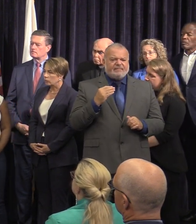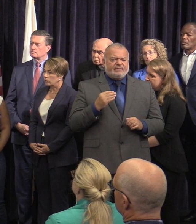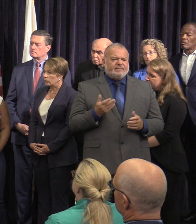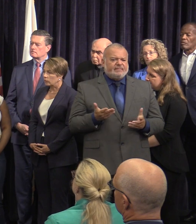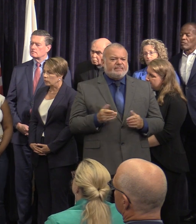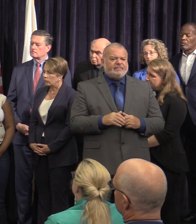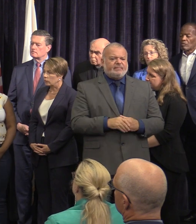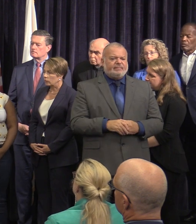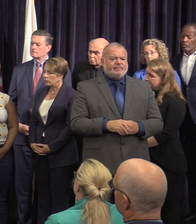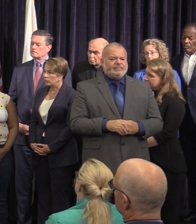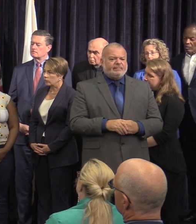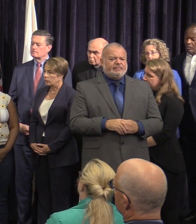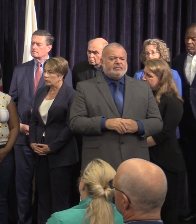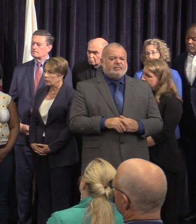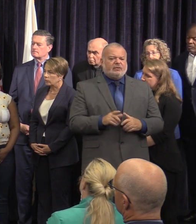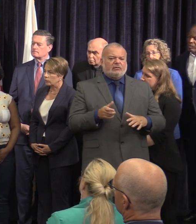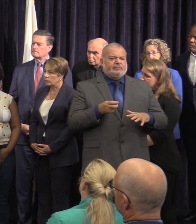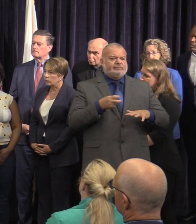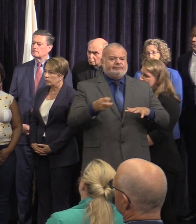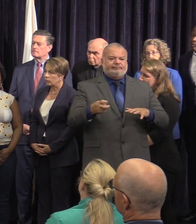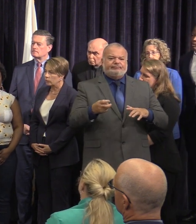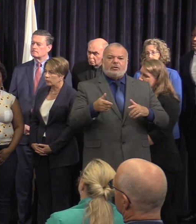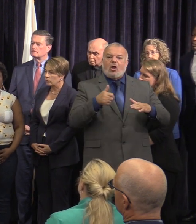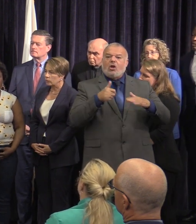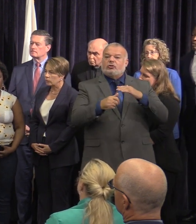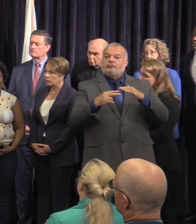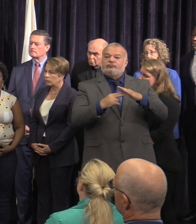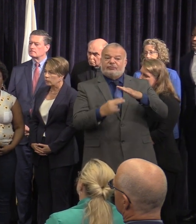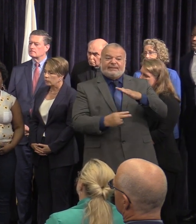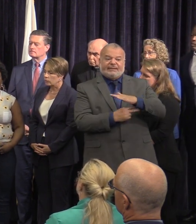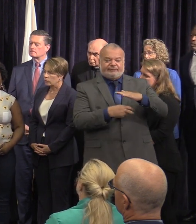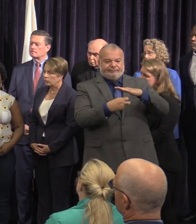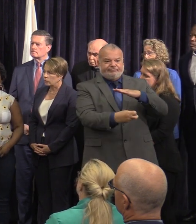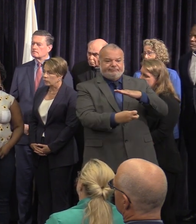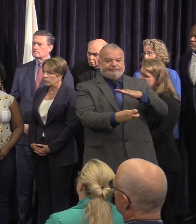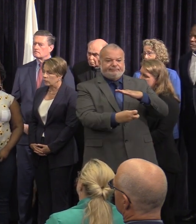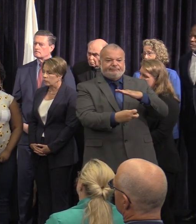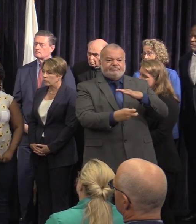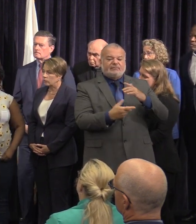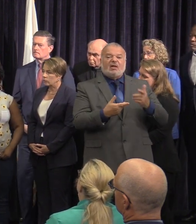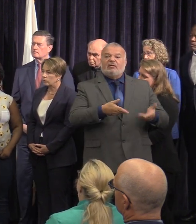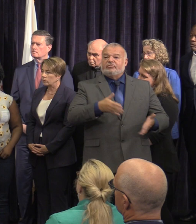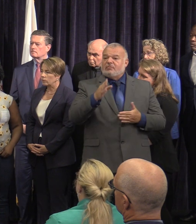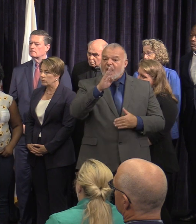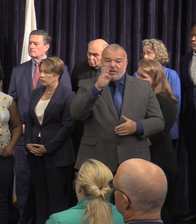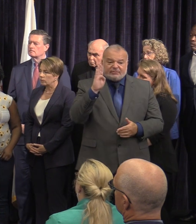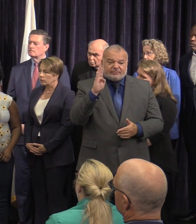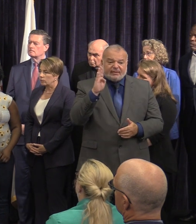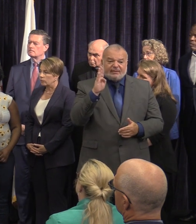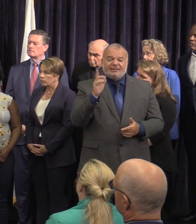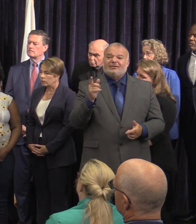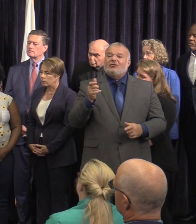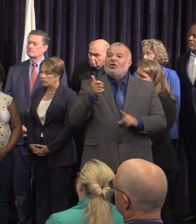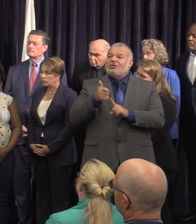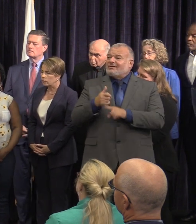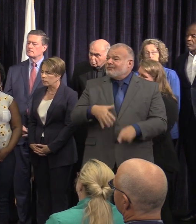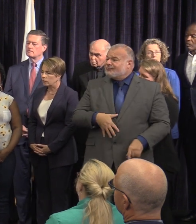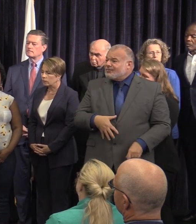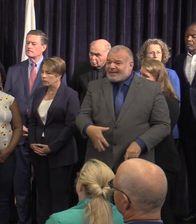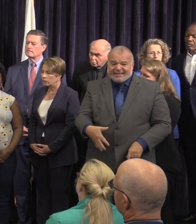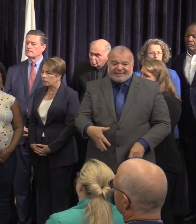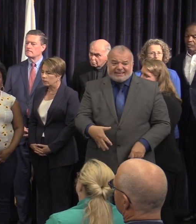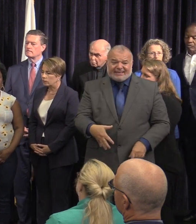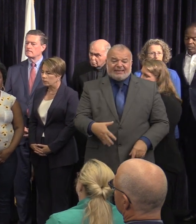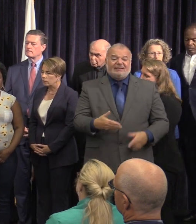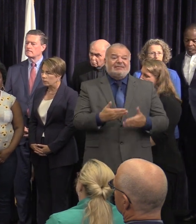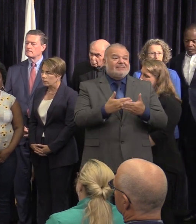bridge. And Esther had to be washed to the hospital to deliver her baby. And Esther was